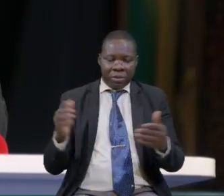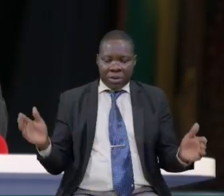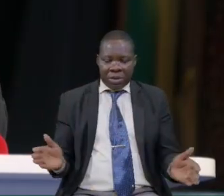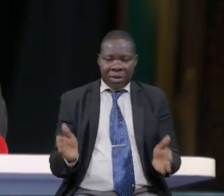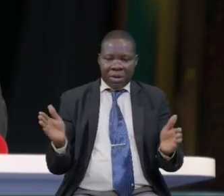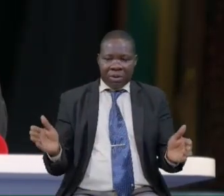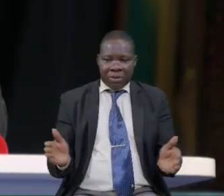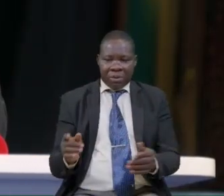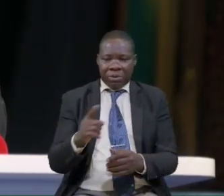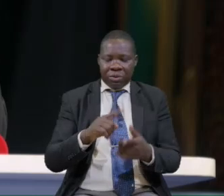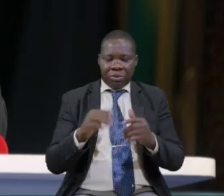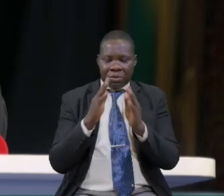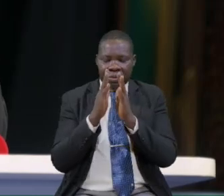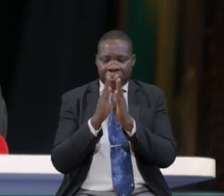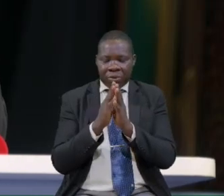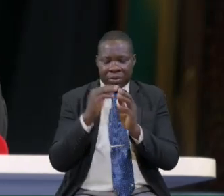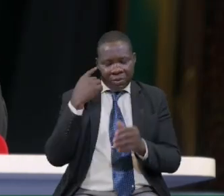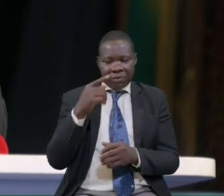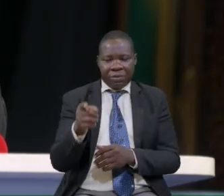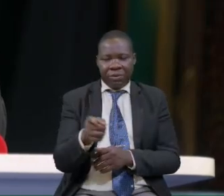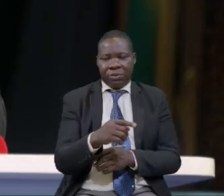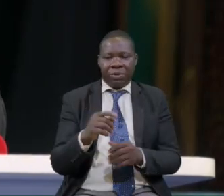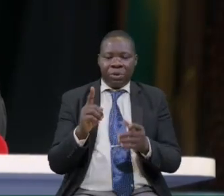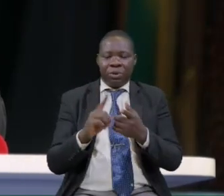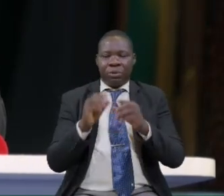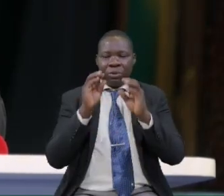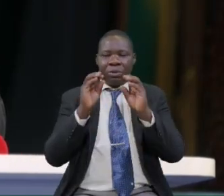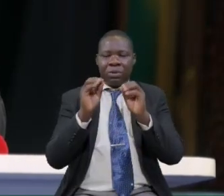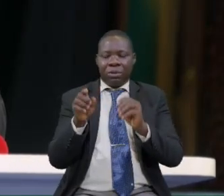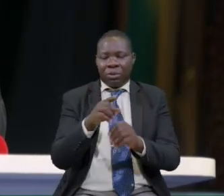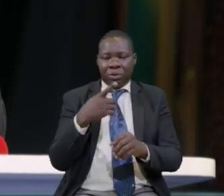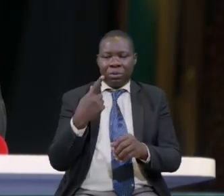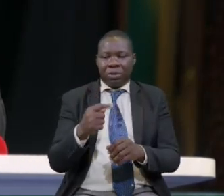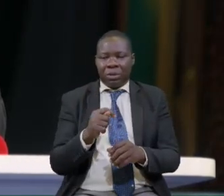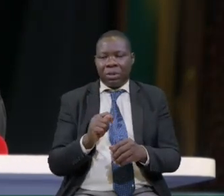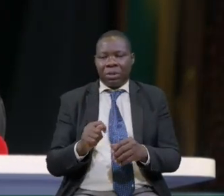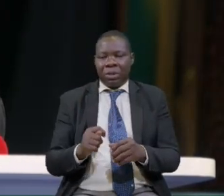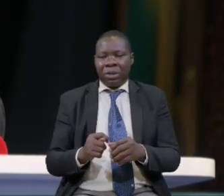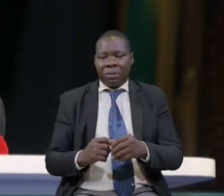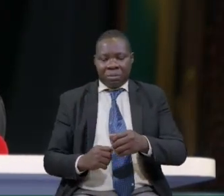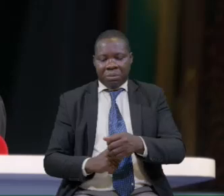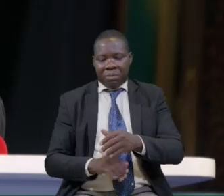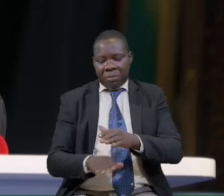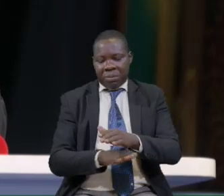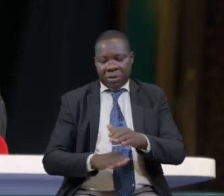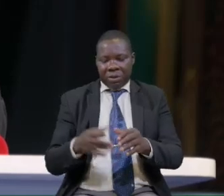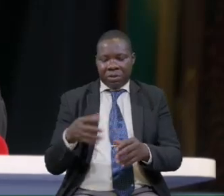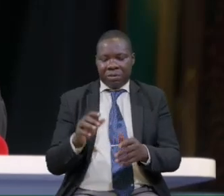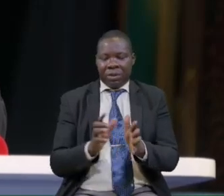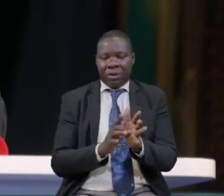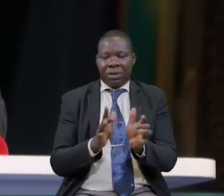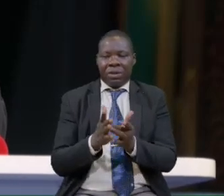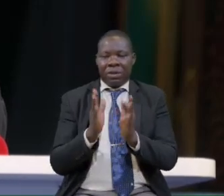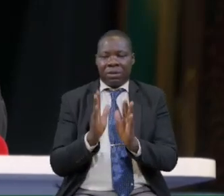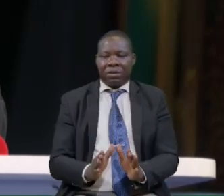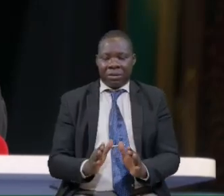you, to teach you the rudiments of the Christian life, so that you